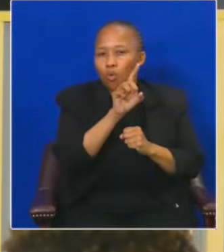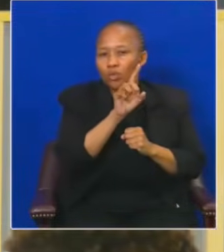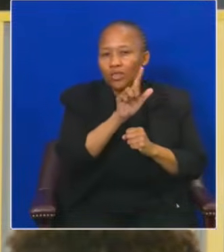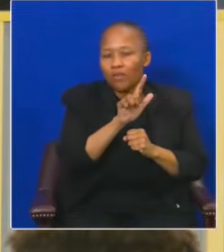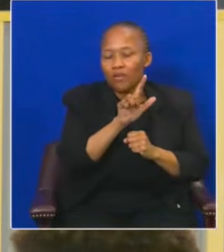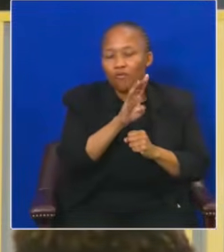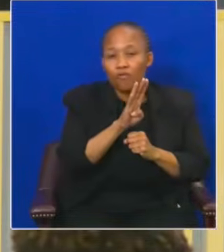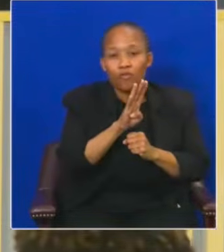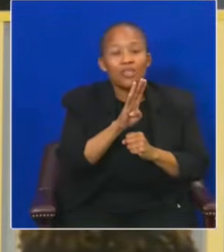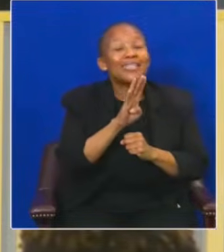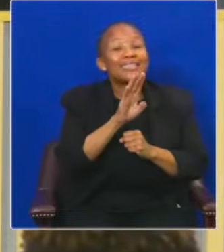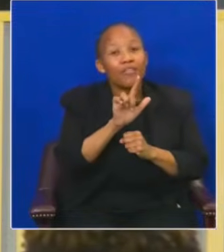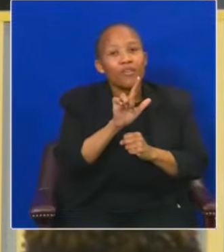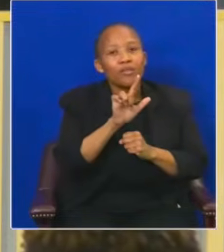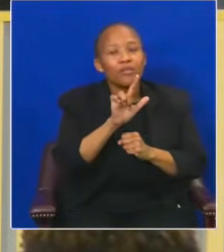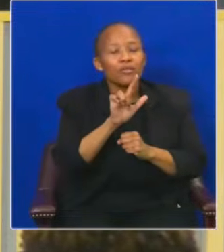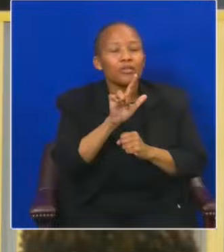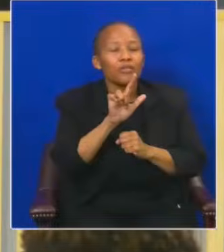of